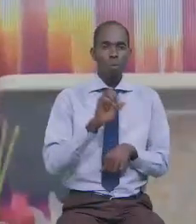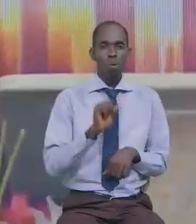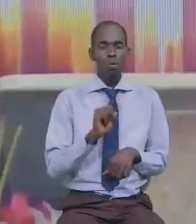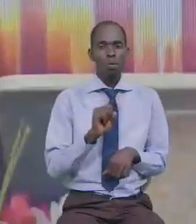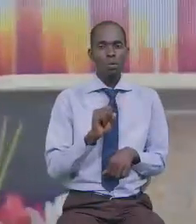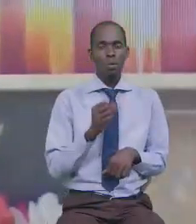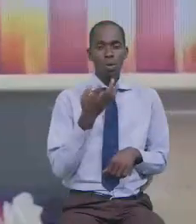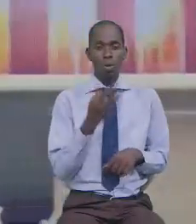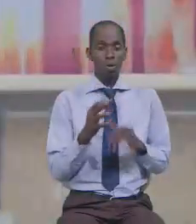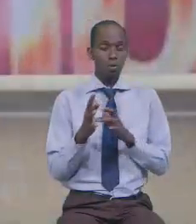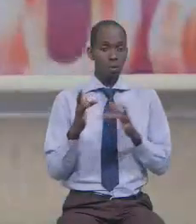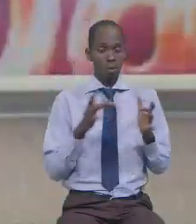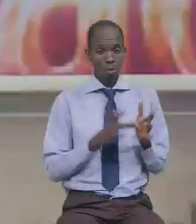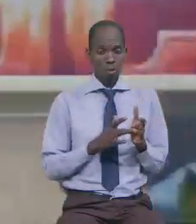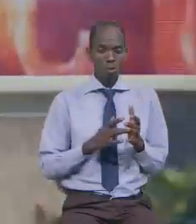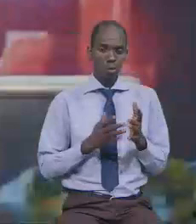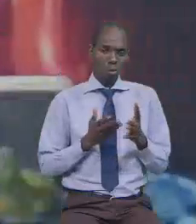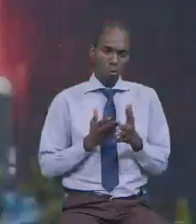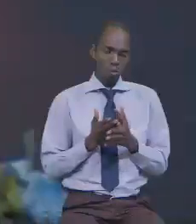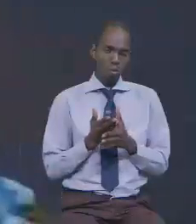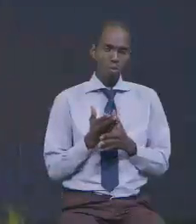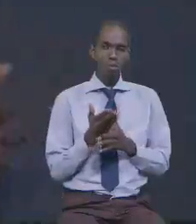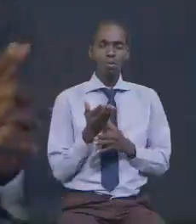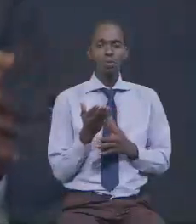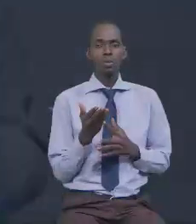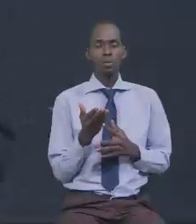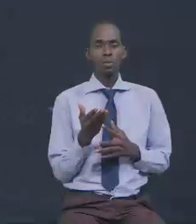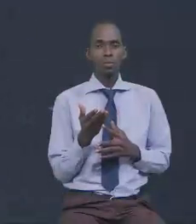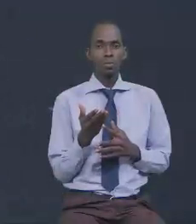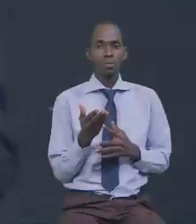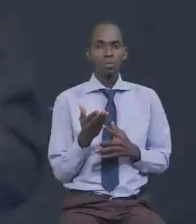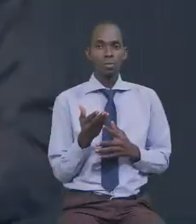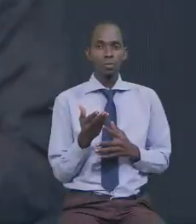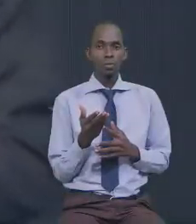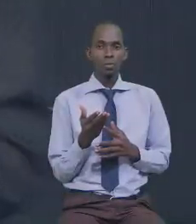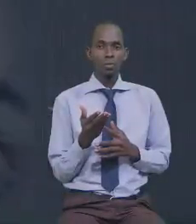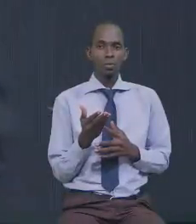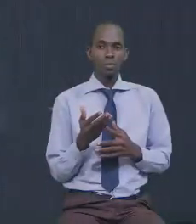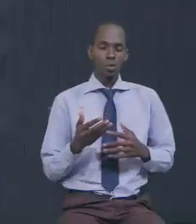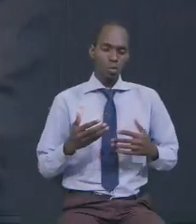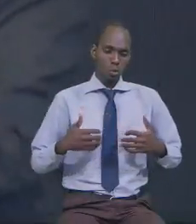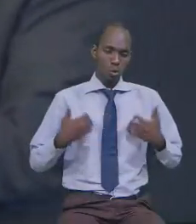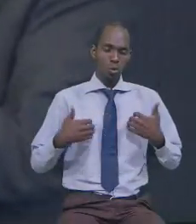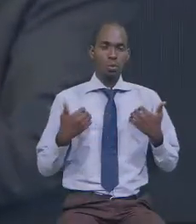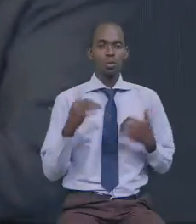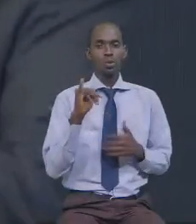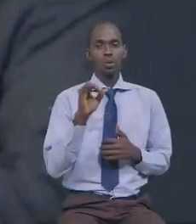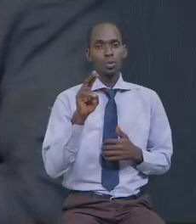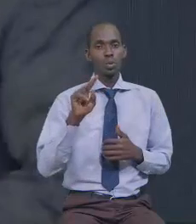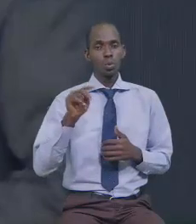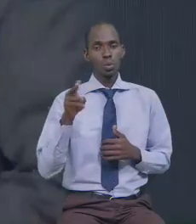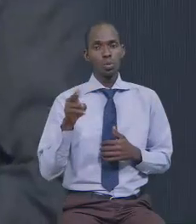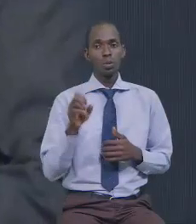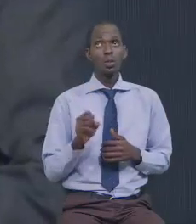youths. Works of Jesus through youths. It's going to work in